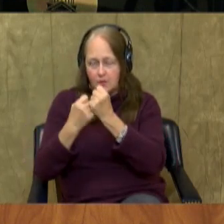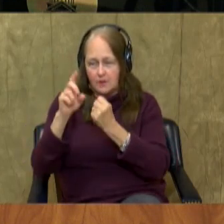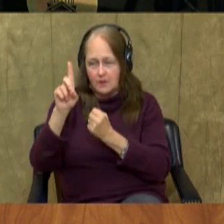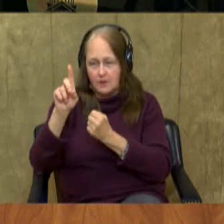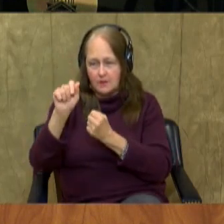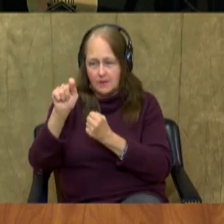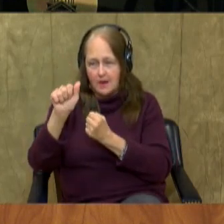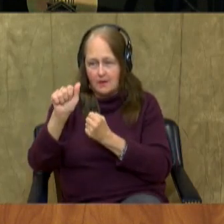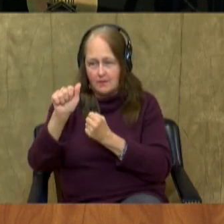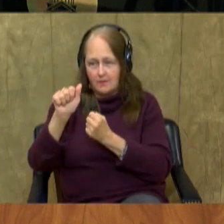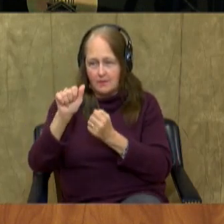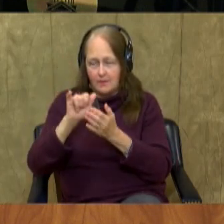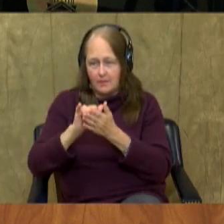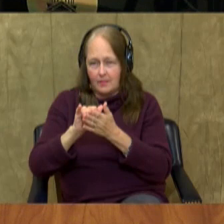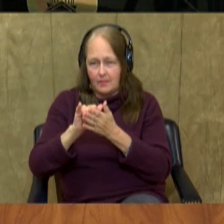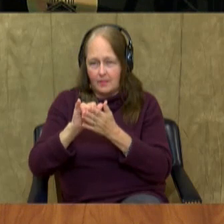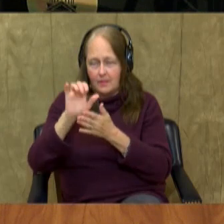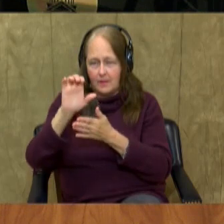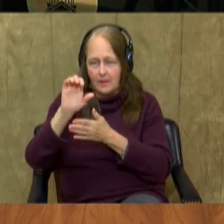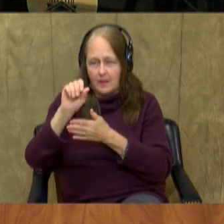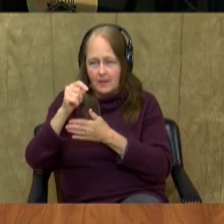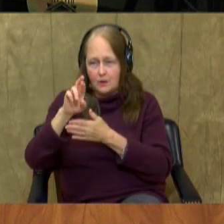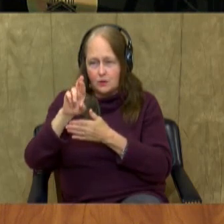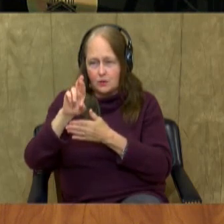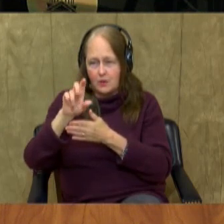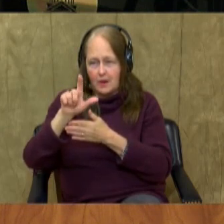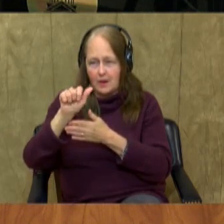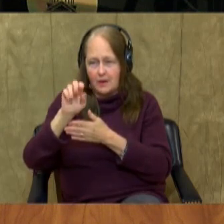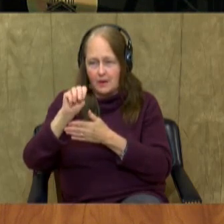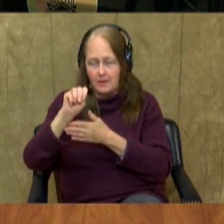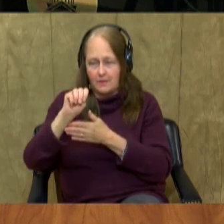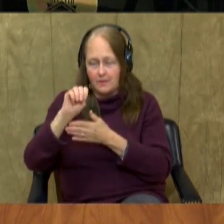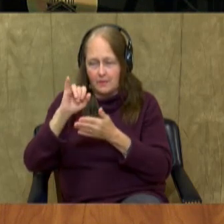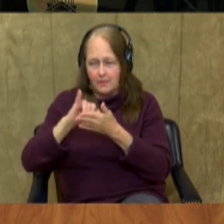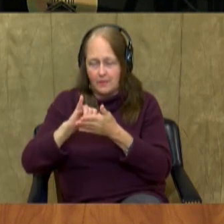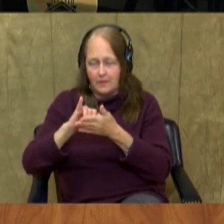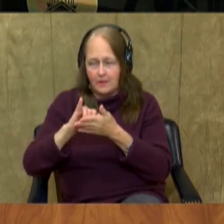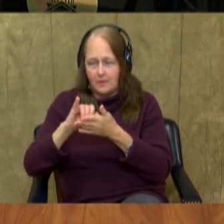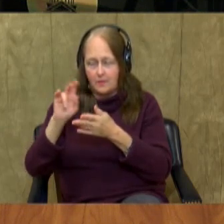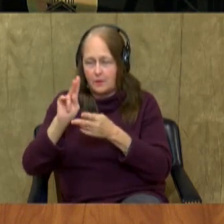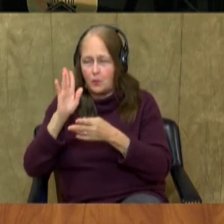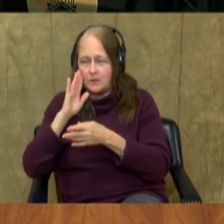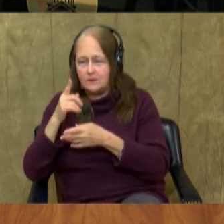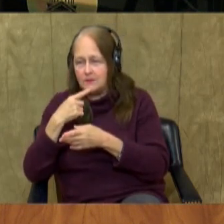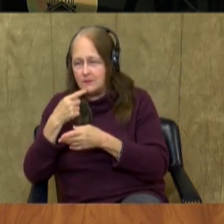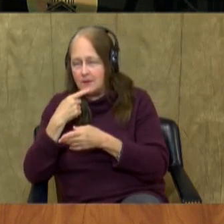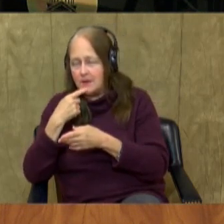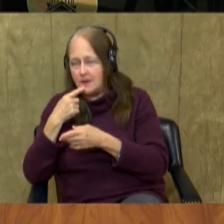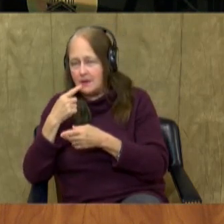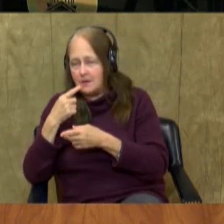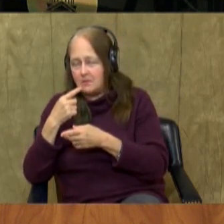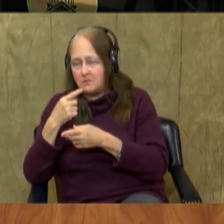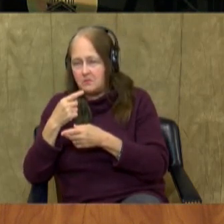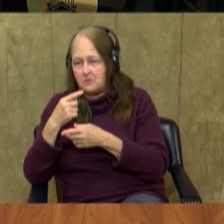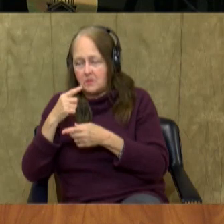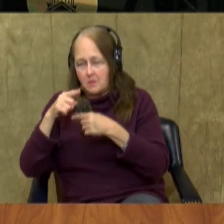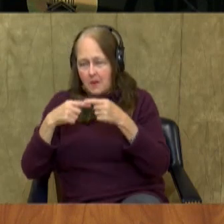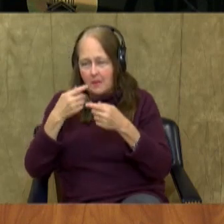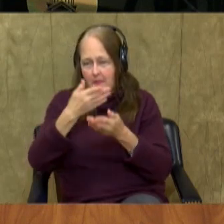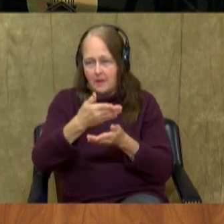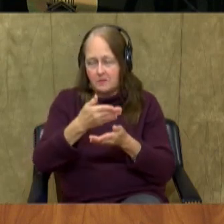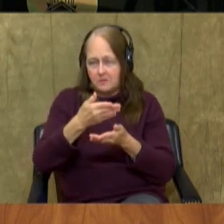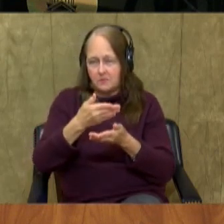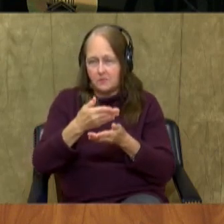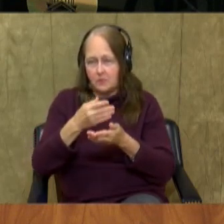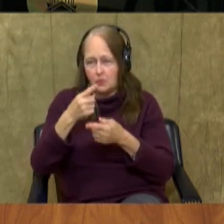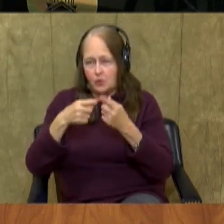data. The counterclaim. The counterclaim is what the naysayers would say about it. And after that, your